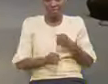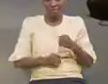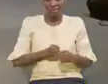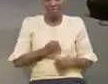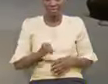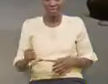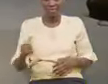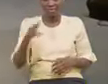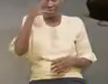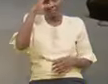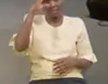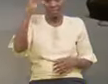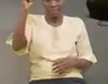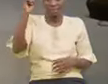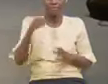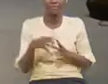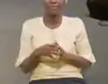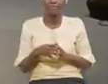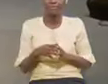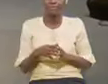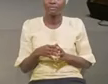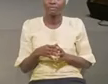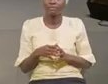na dɔlela fukpelawo.